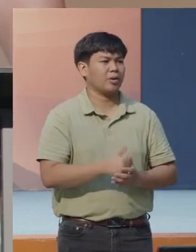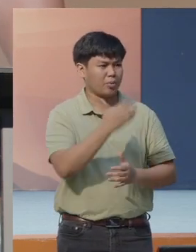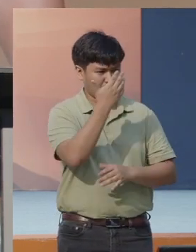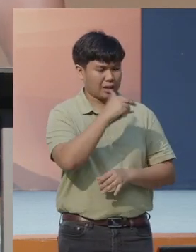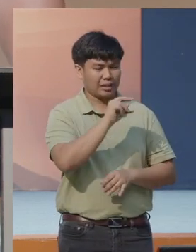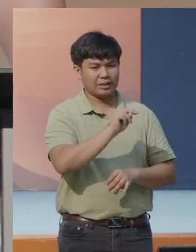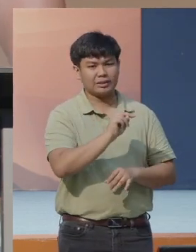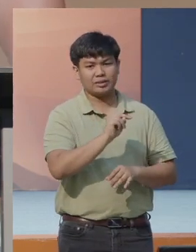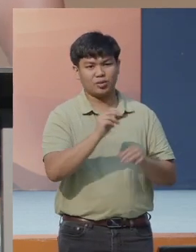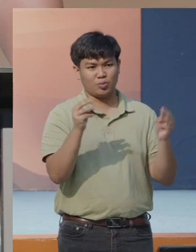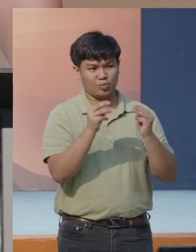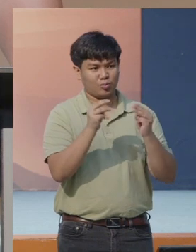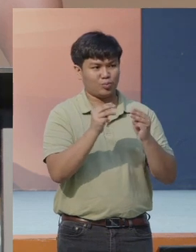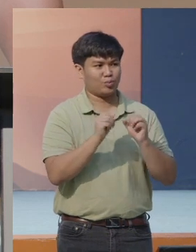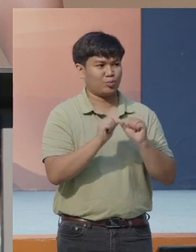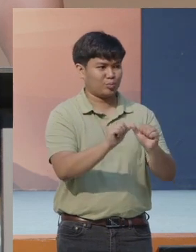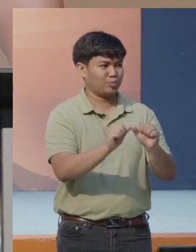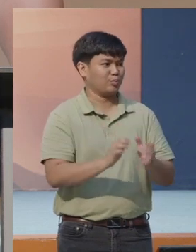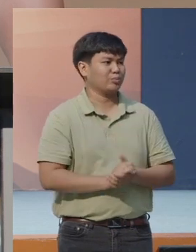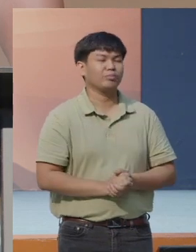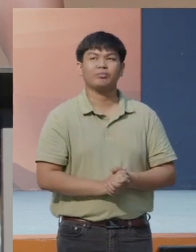Kristo Jesus.